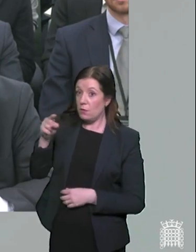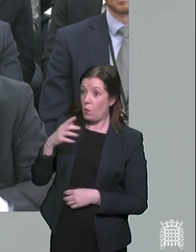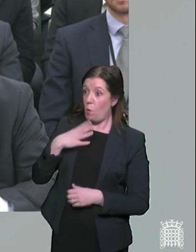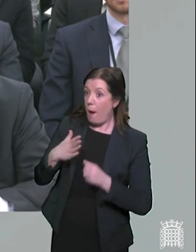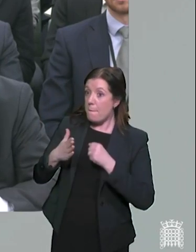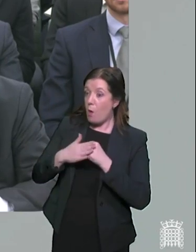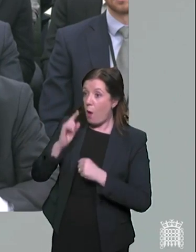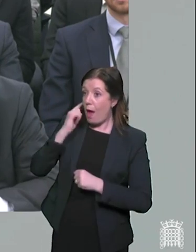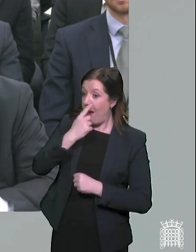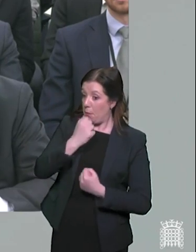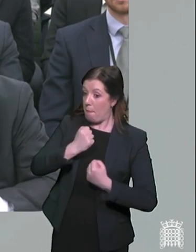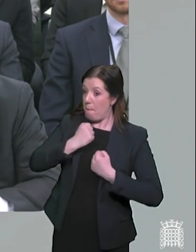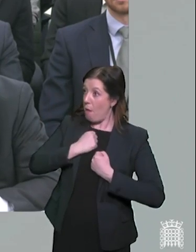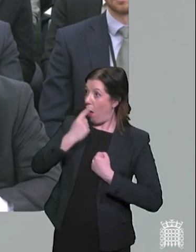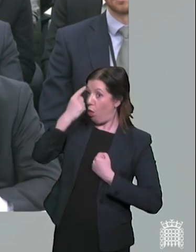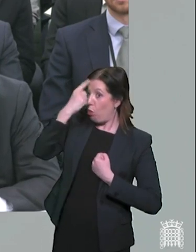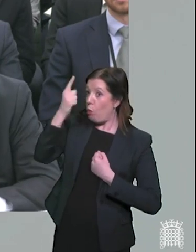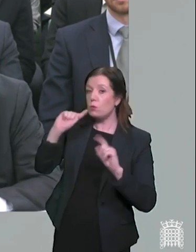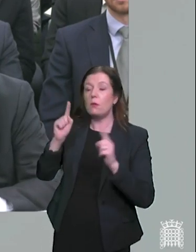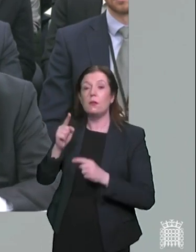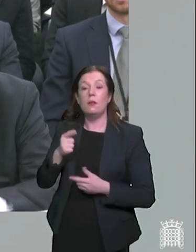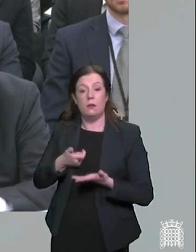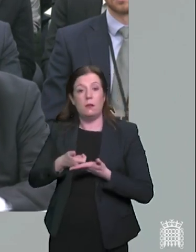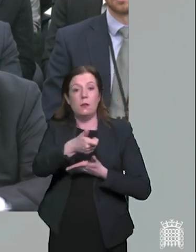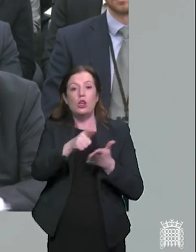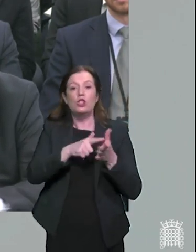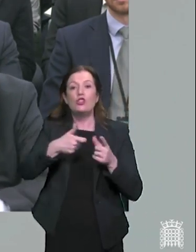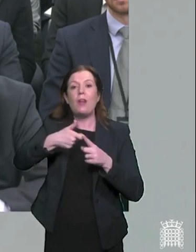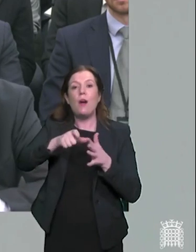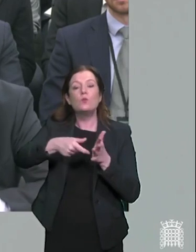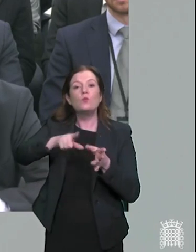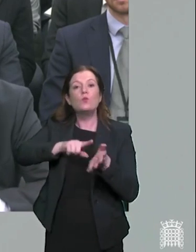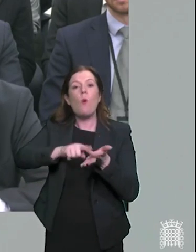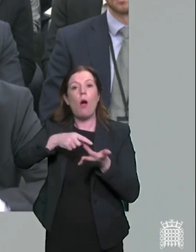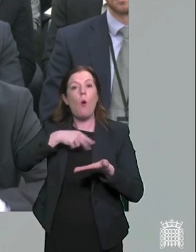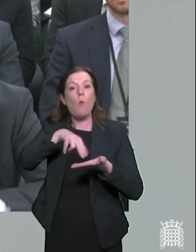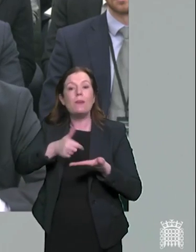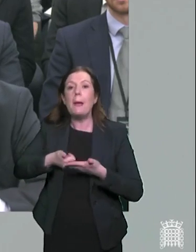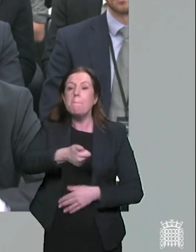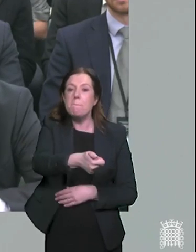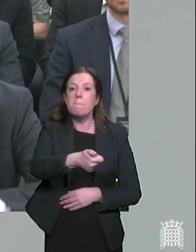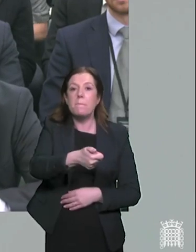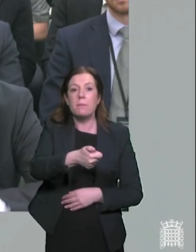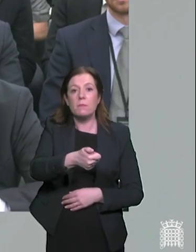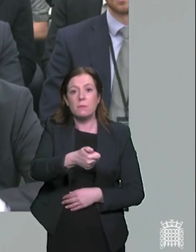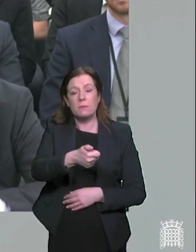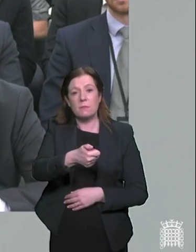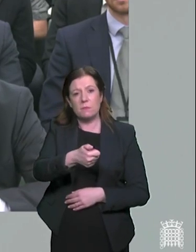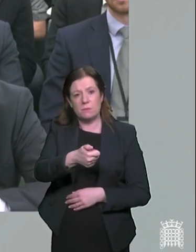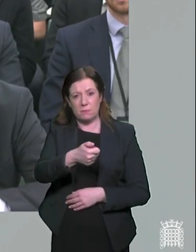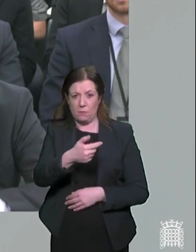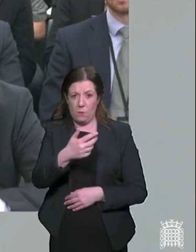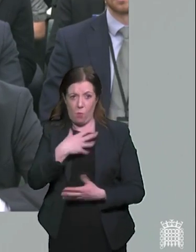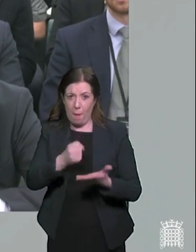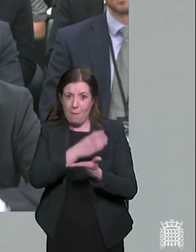what was going on in my head, look at the WhatsApp to Jack Doyle, where I positively urge him to get the truth out to